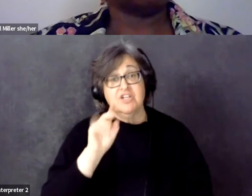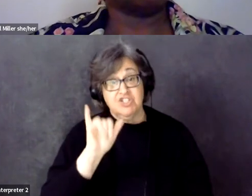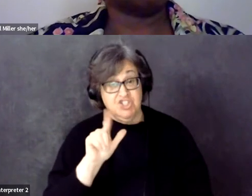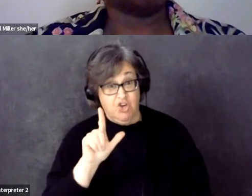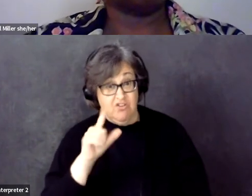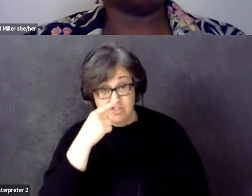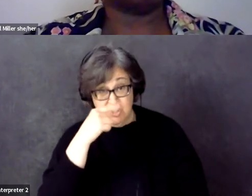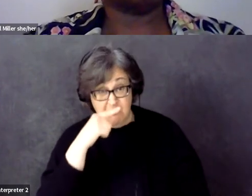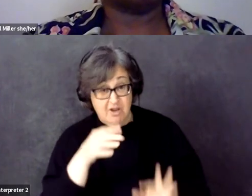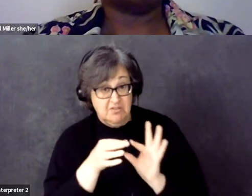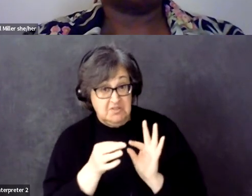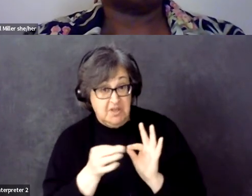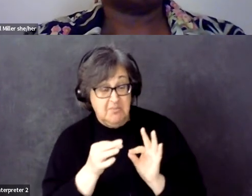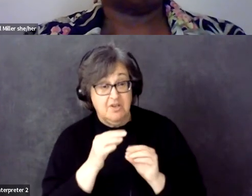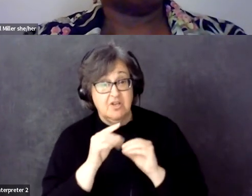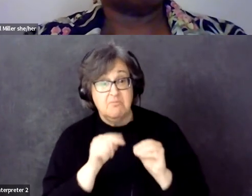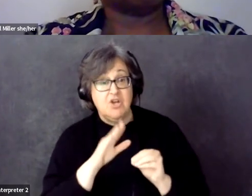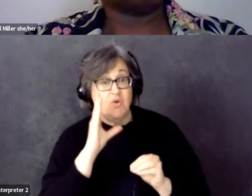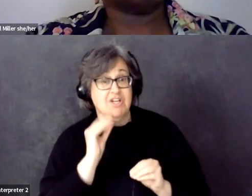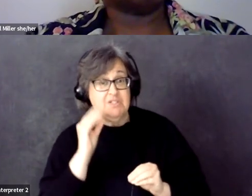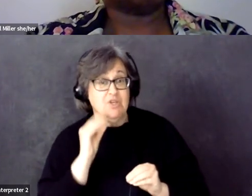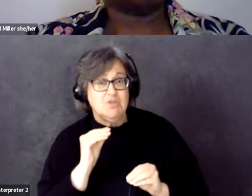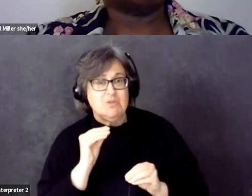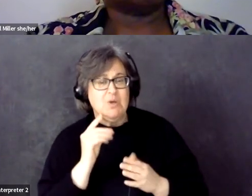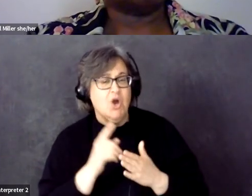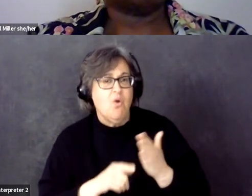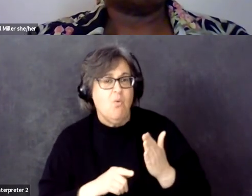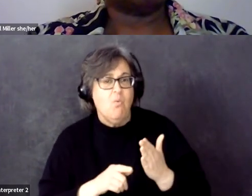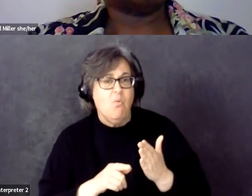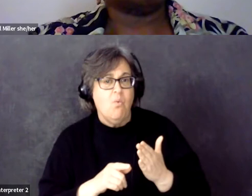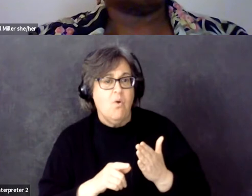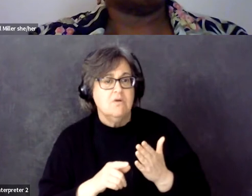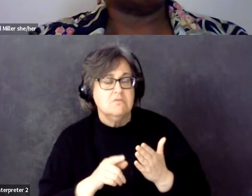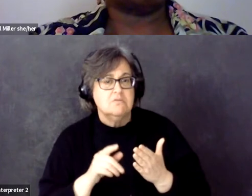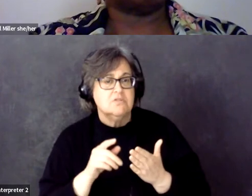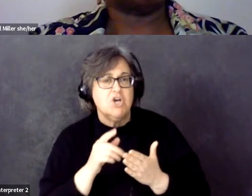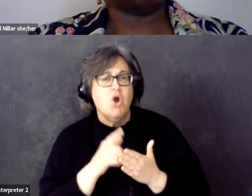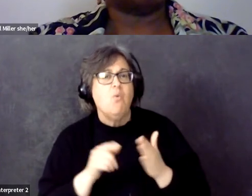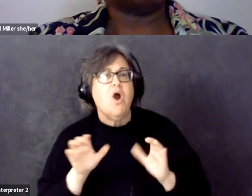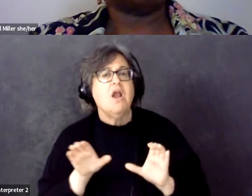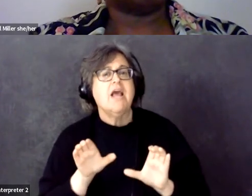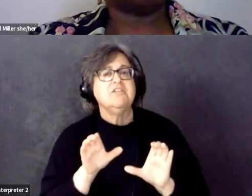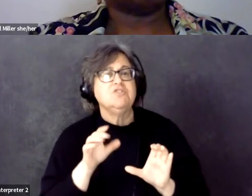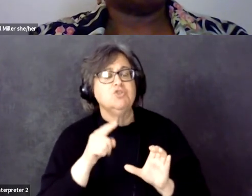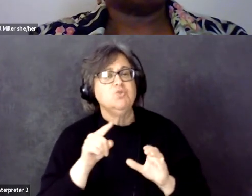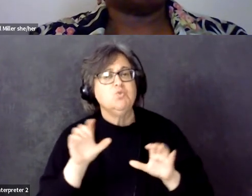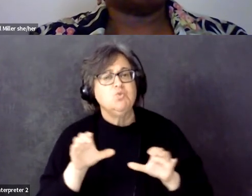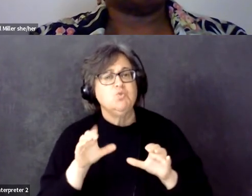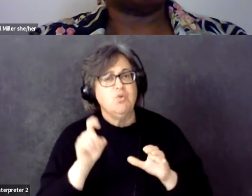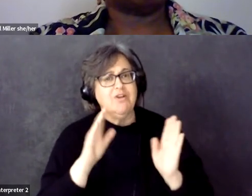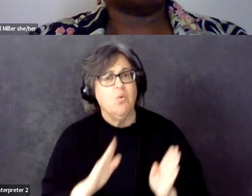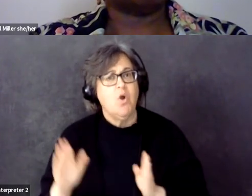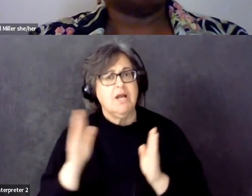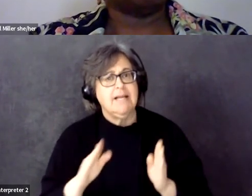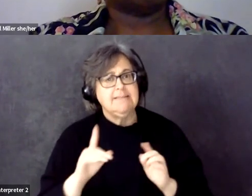about in your experience, what that on the streets, what activities did you have to